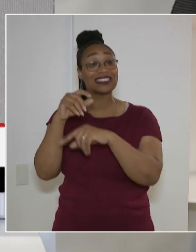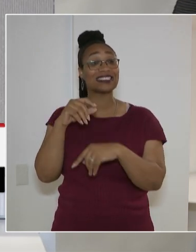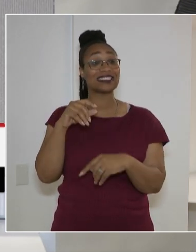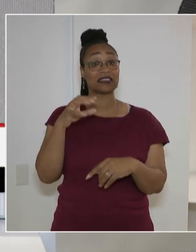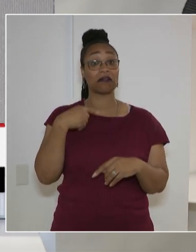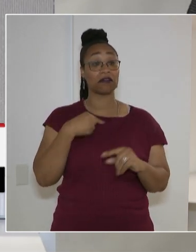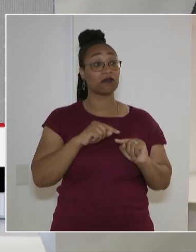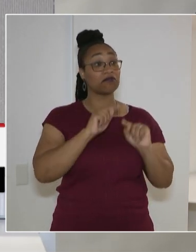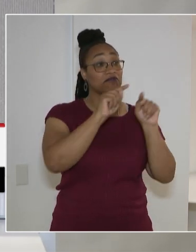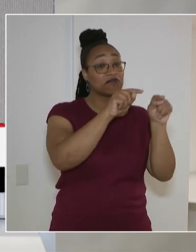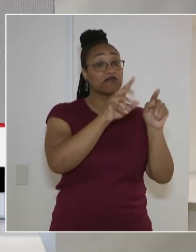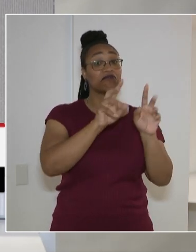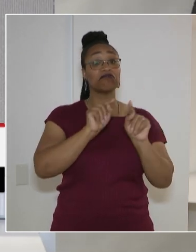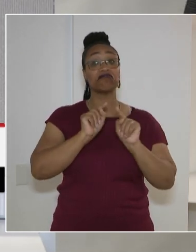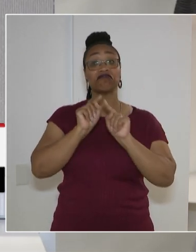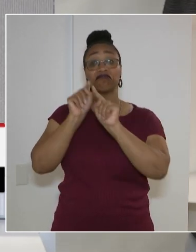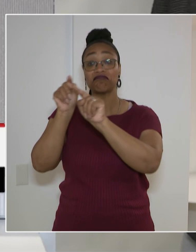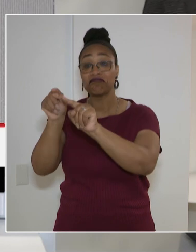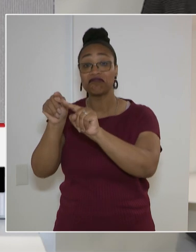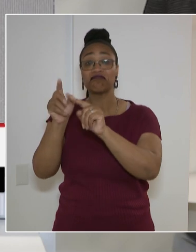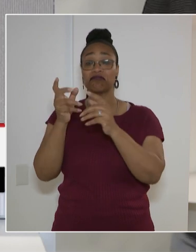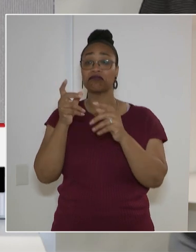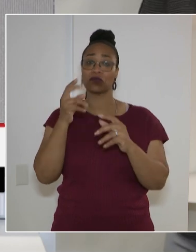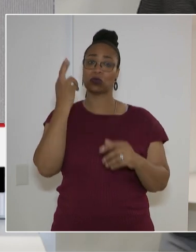Certainly, the association space,